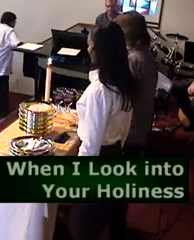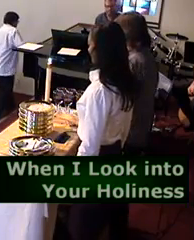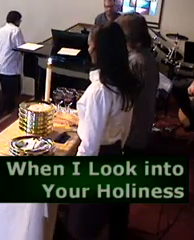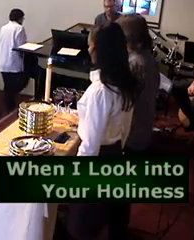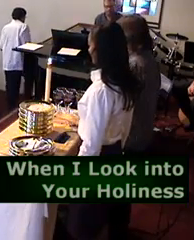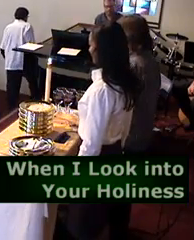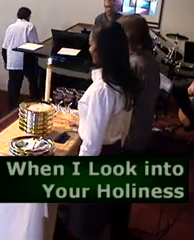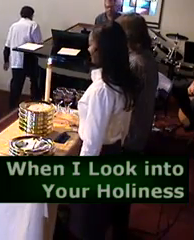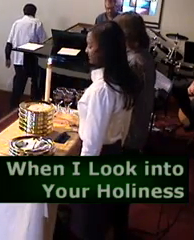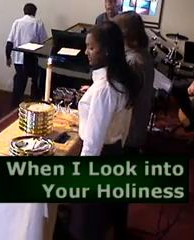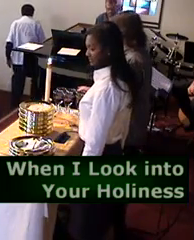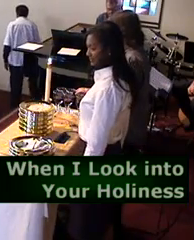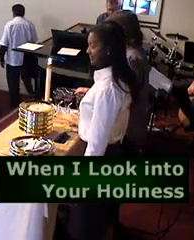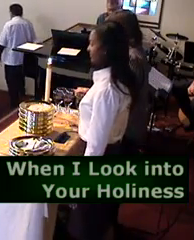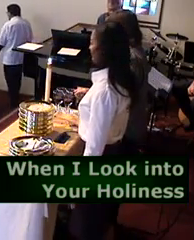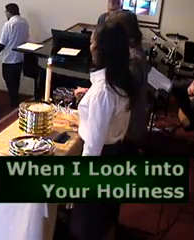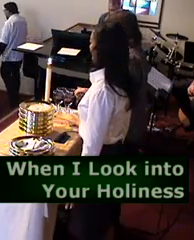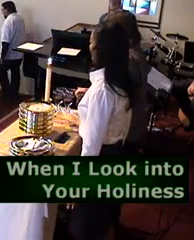other